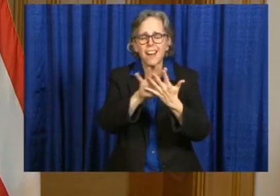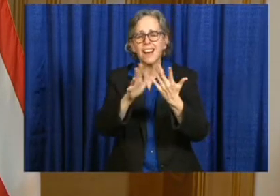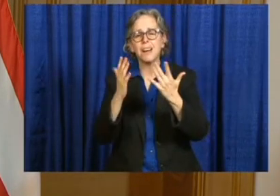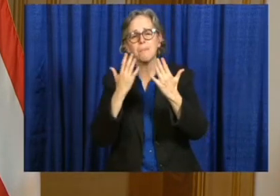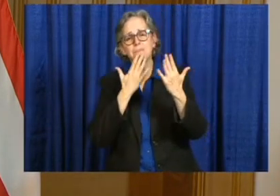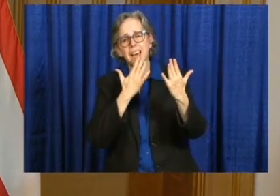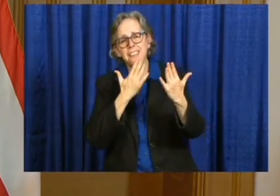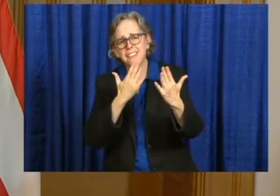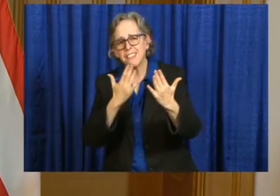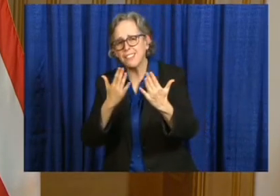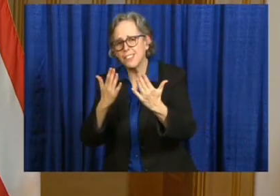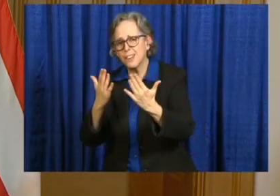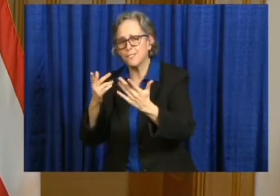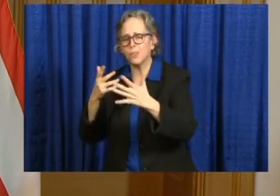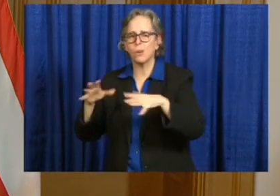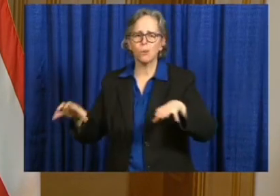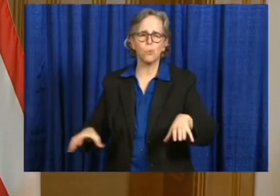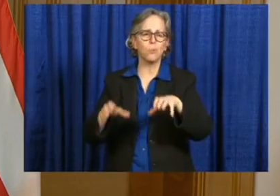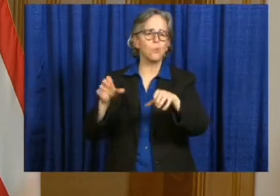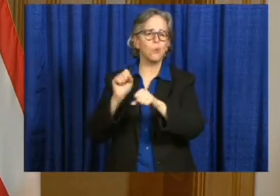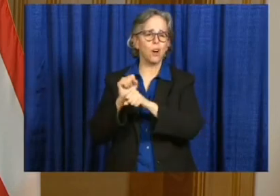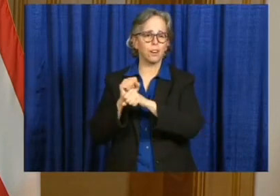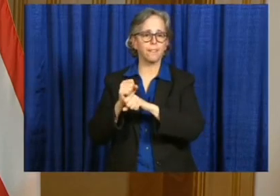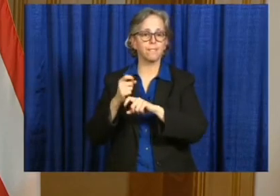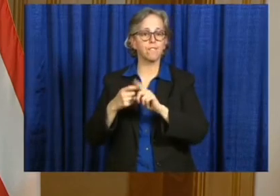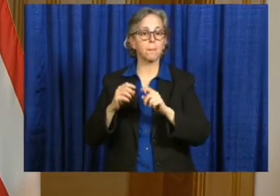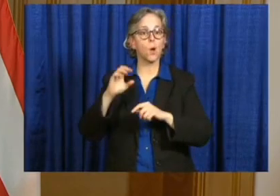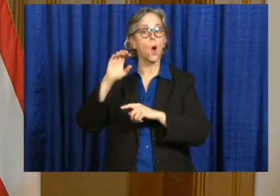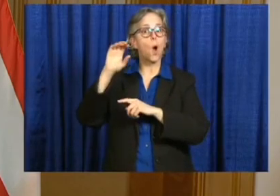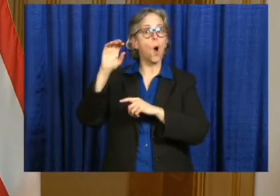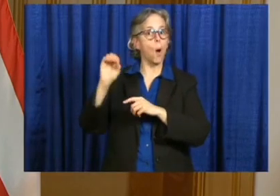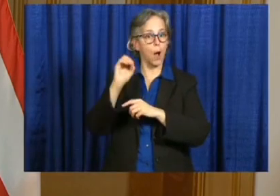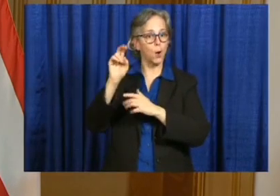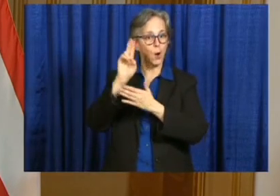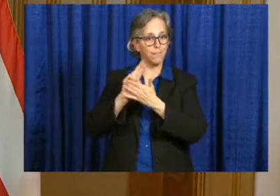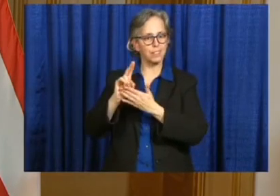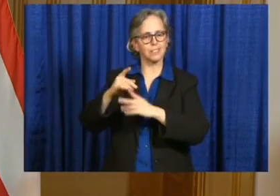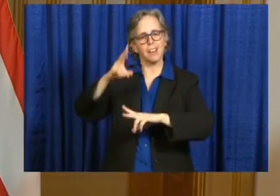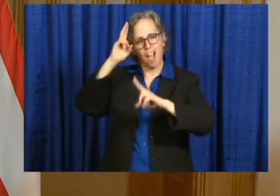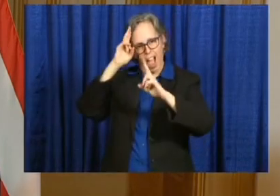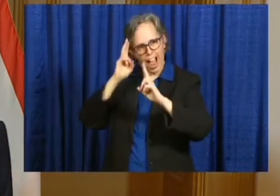doing. This from OU, honoring all of you.